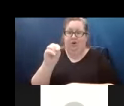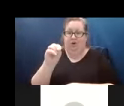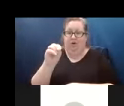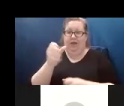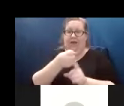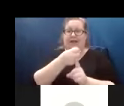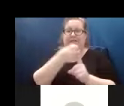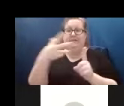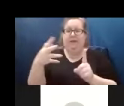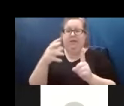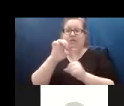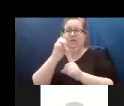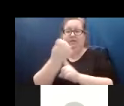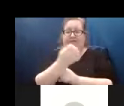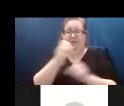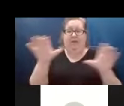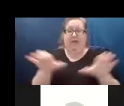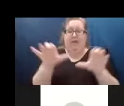action committee.